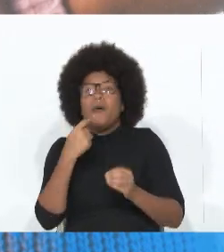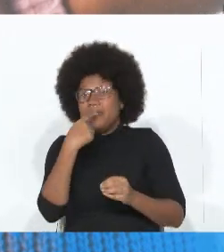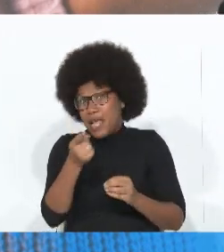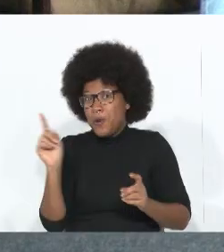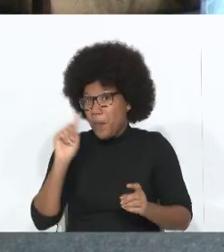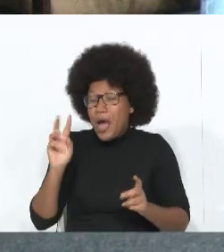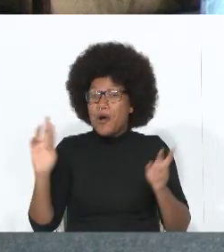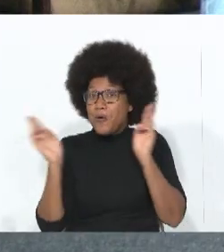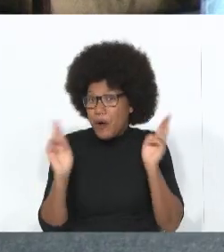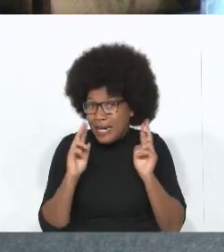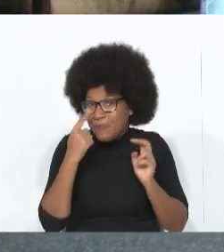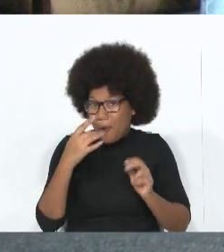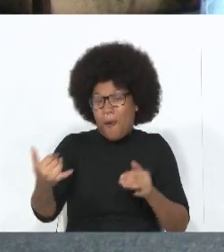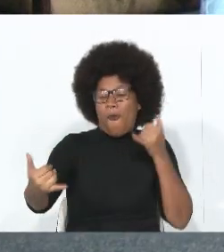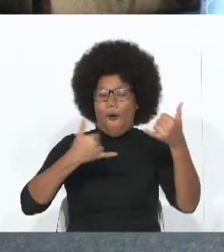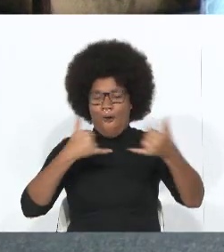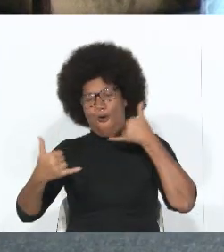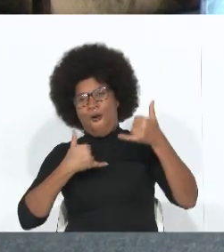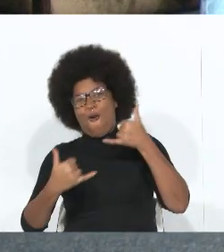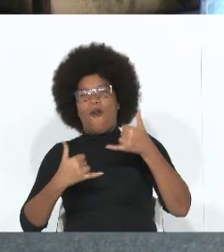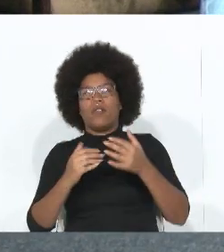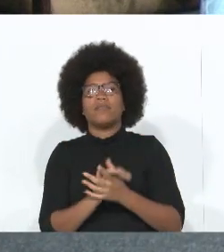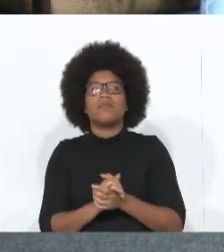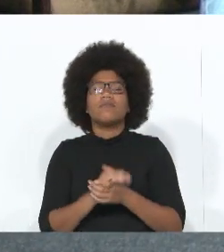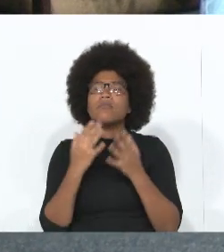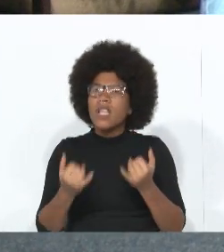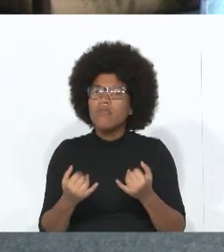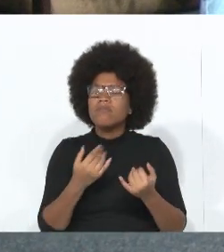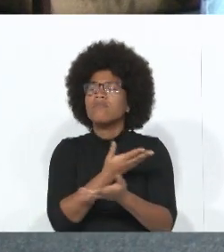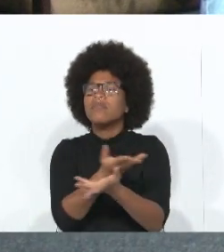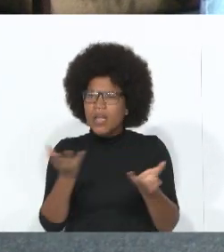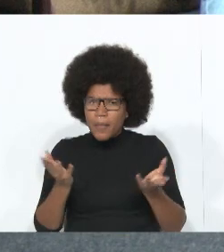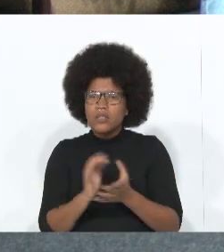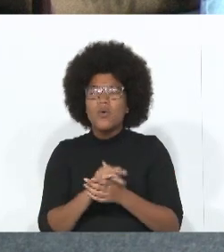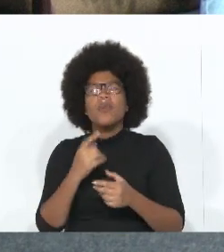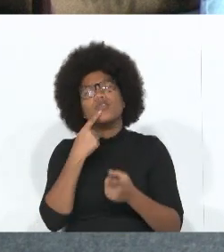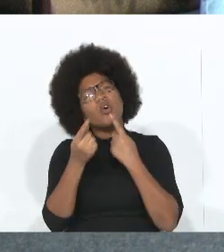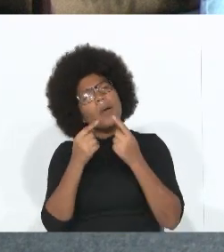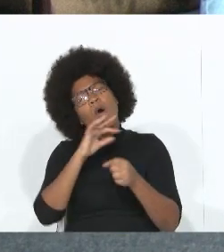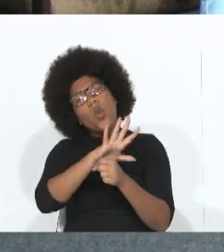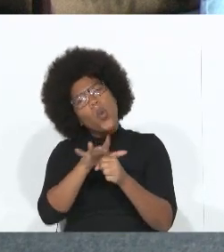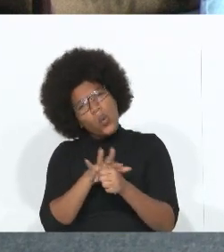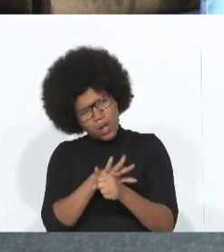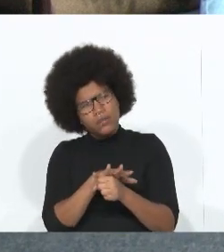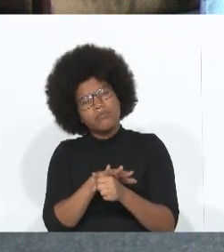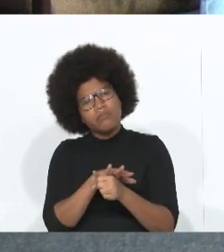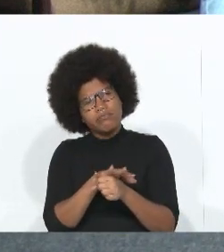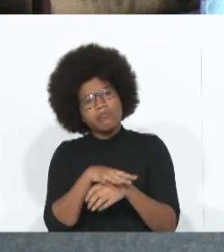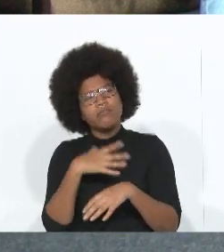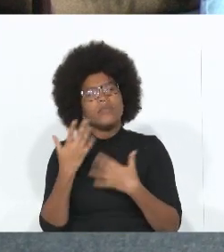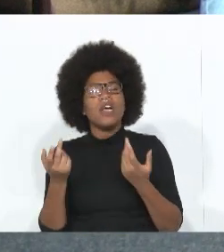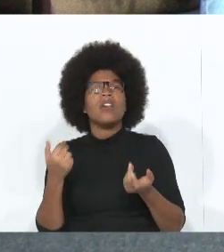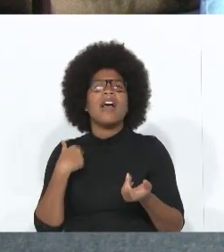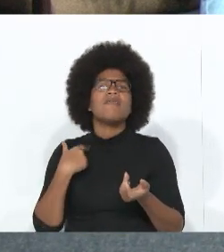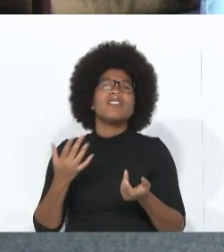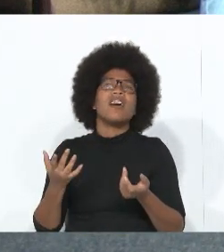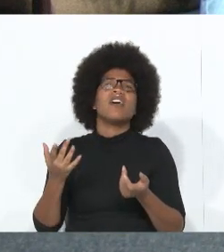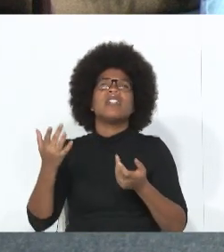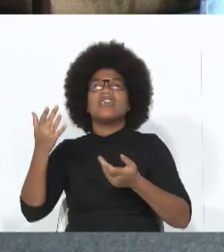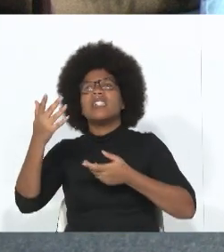us. Now, the thing about it is, when we talk about local, and you have to go